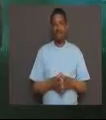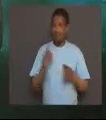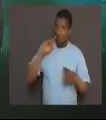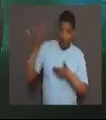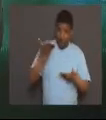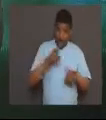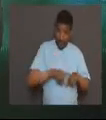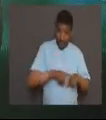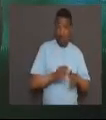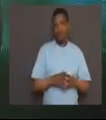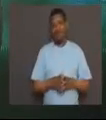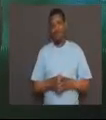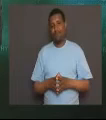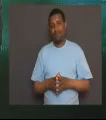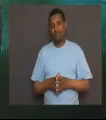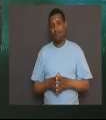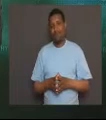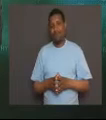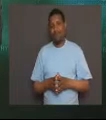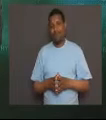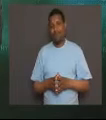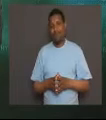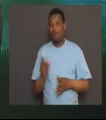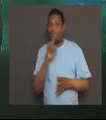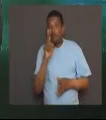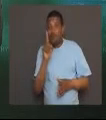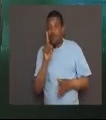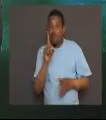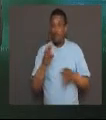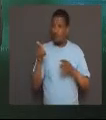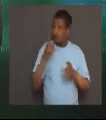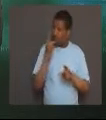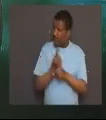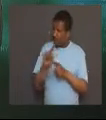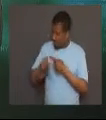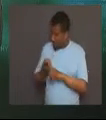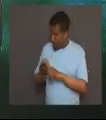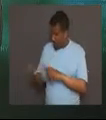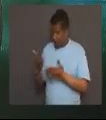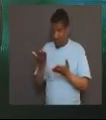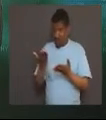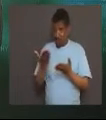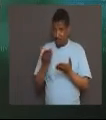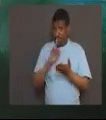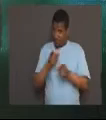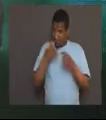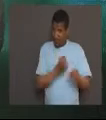Welcome back, everyone. What ideas did you and your partner come up with?